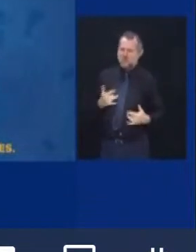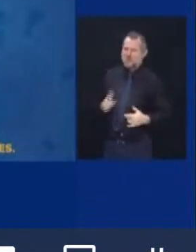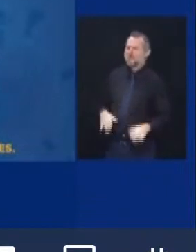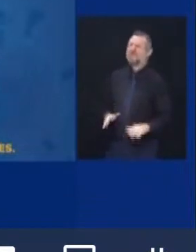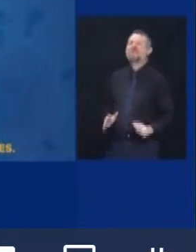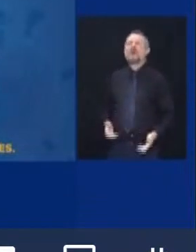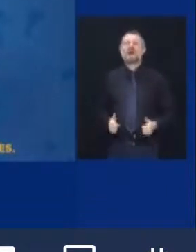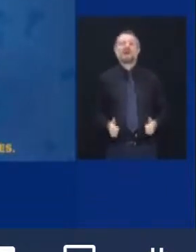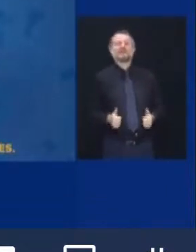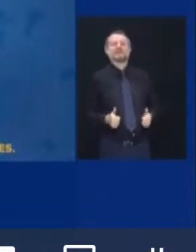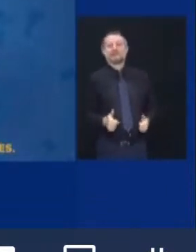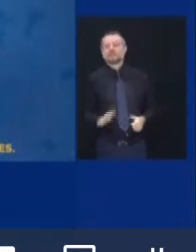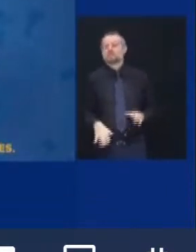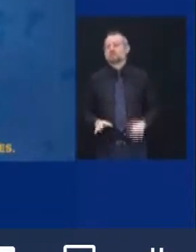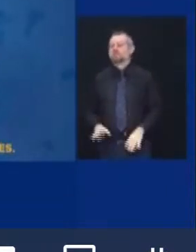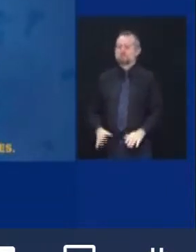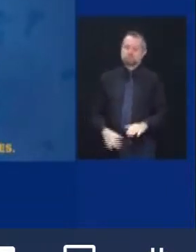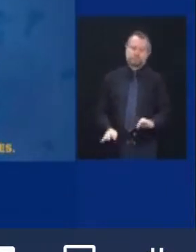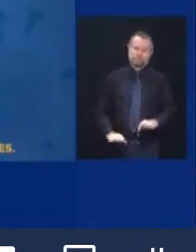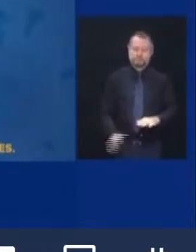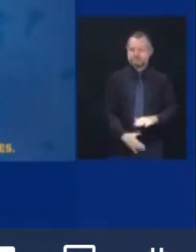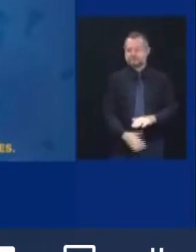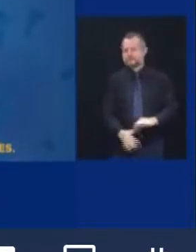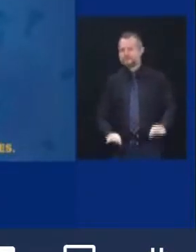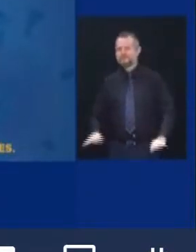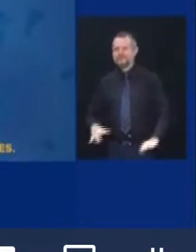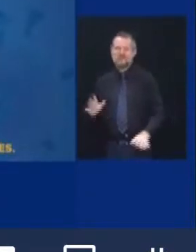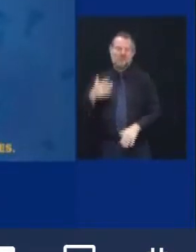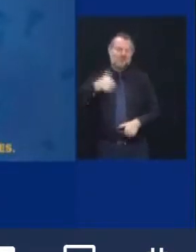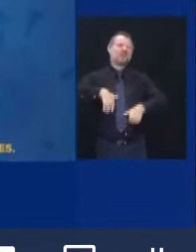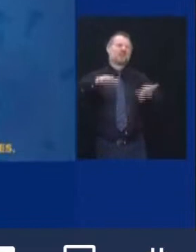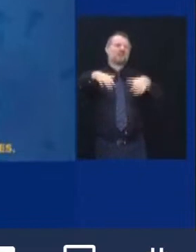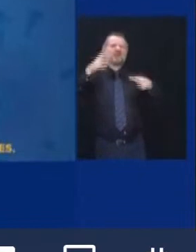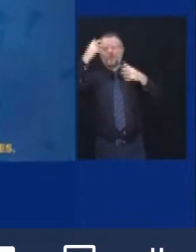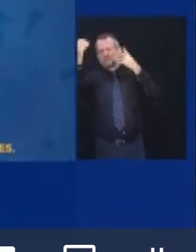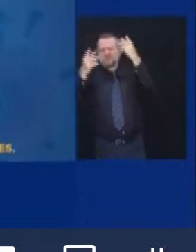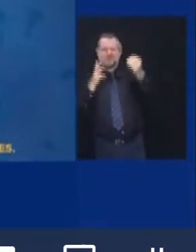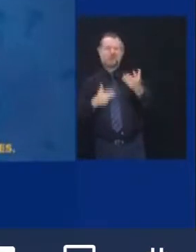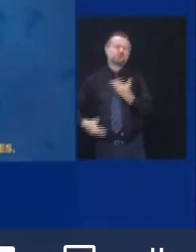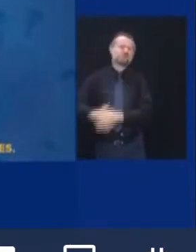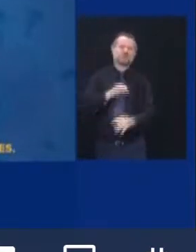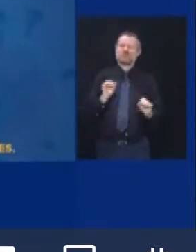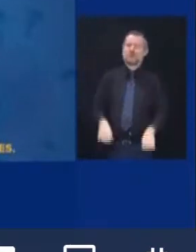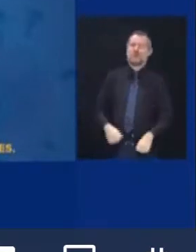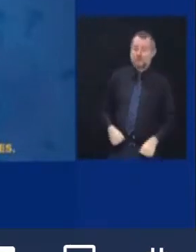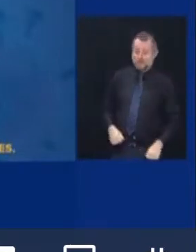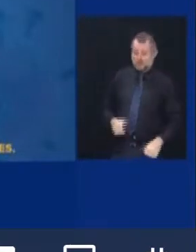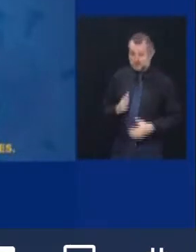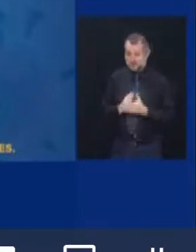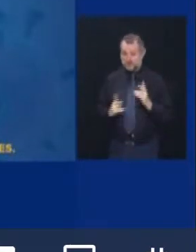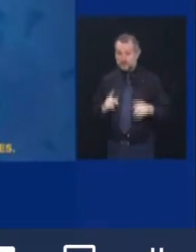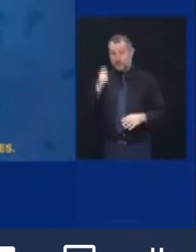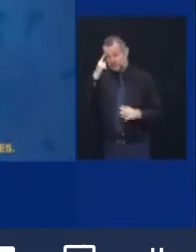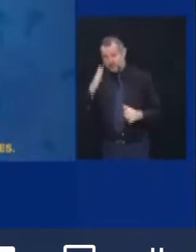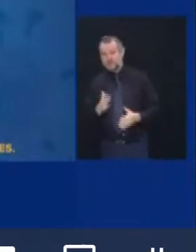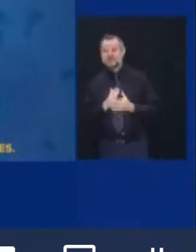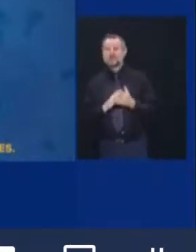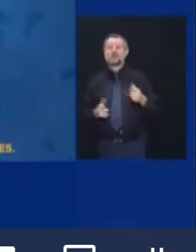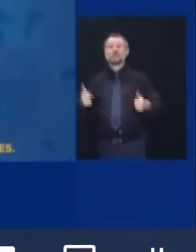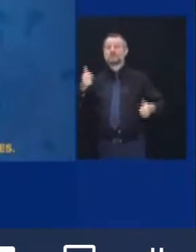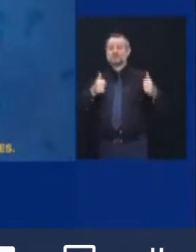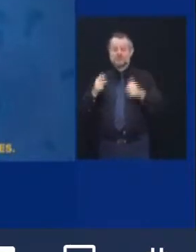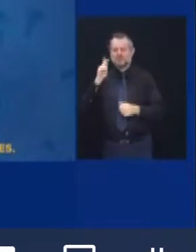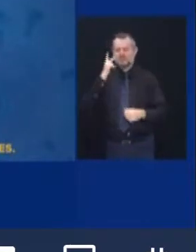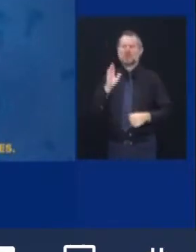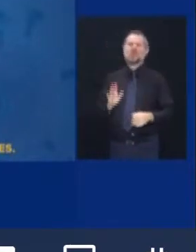worry about it. Go out there, live your life, open your business. You'll be fine. And if you happen to